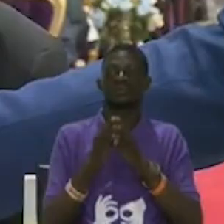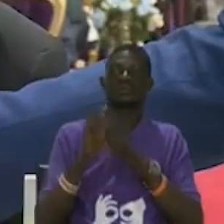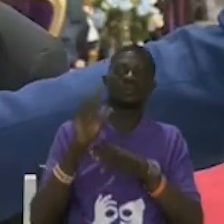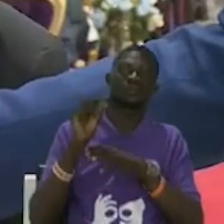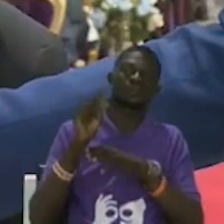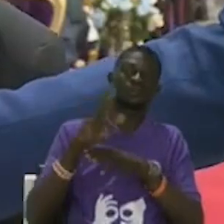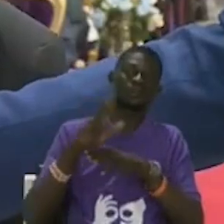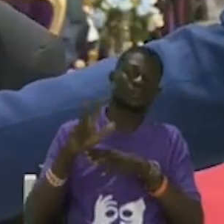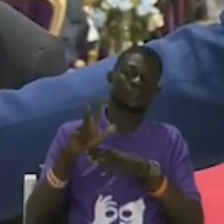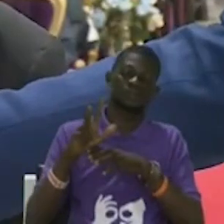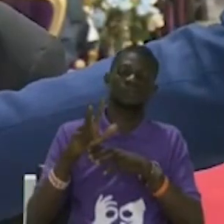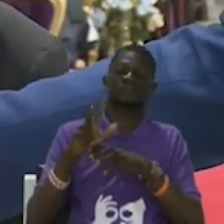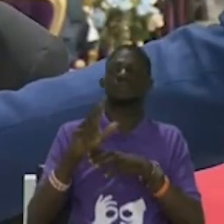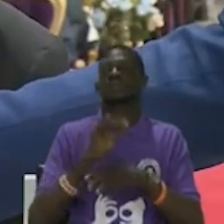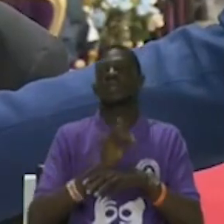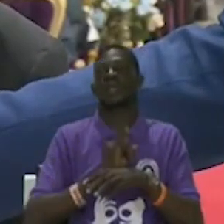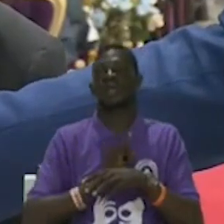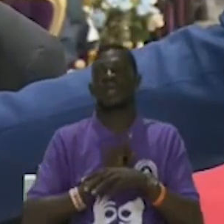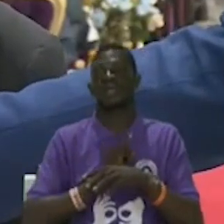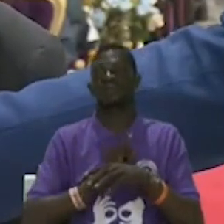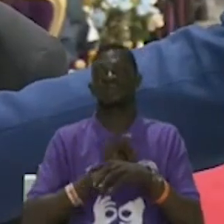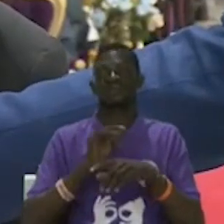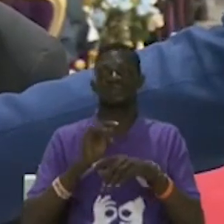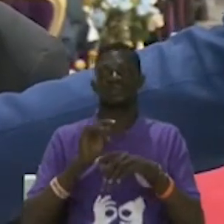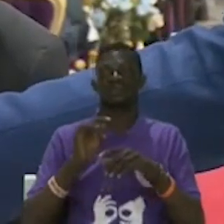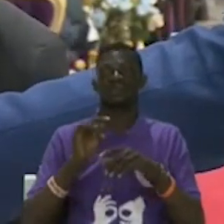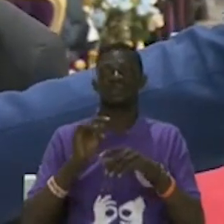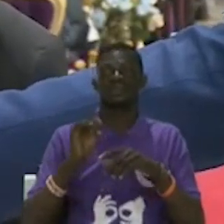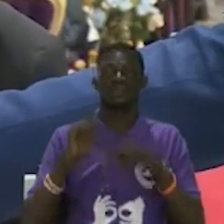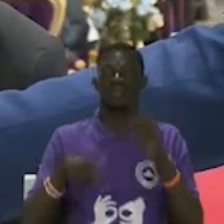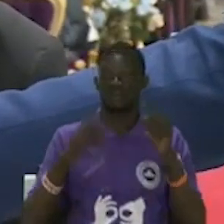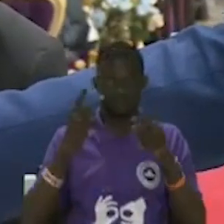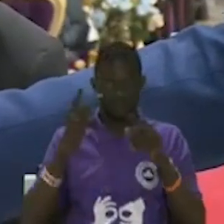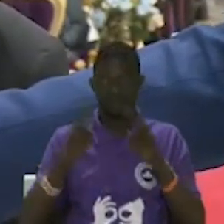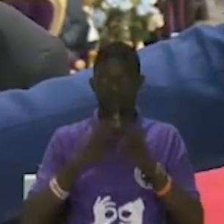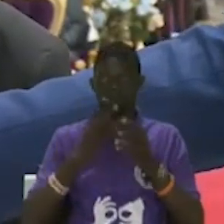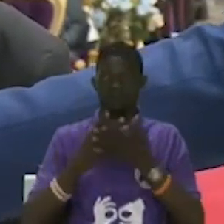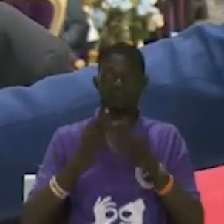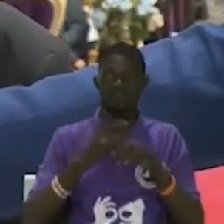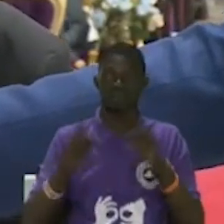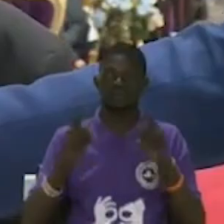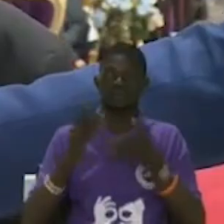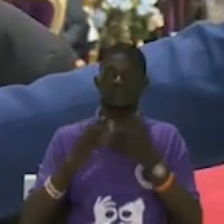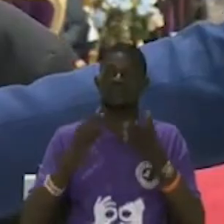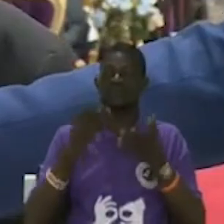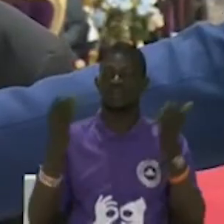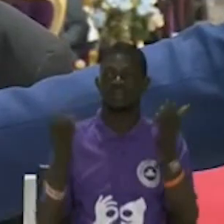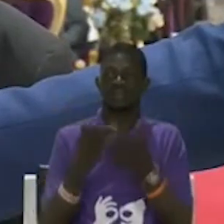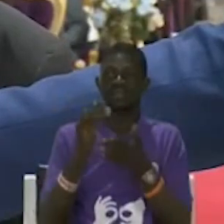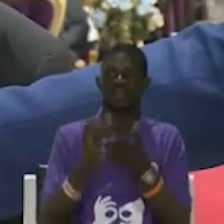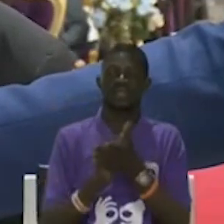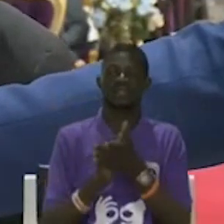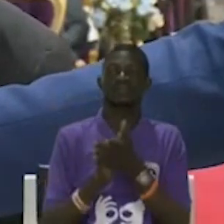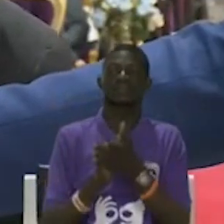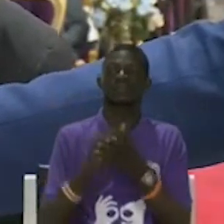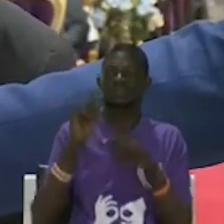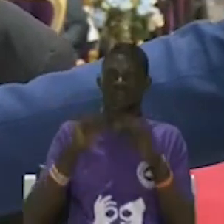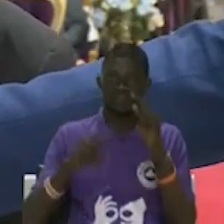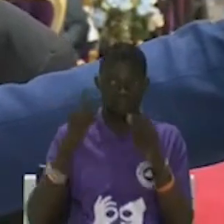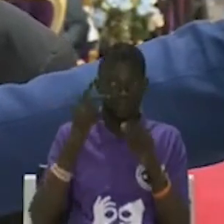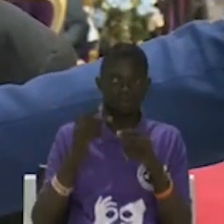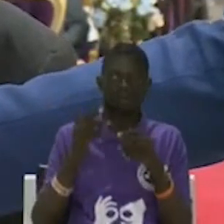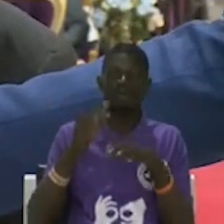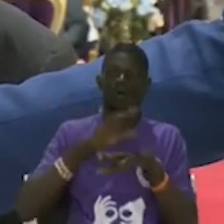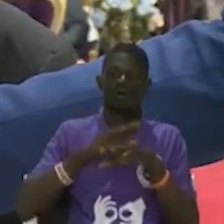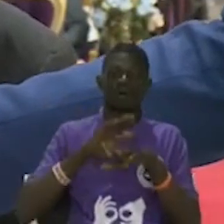2023. I can't see very well. But Daddy said that there is someone here that you can't see. All